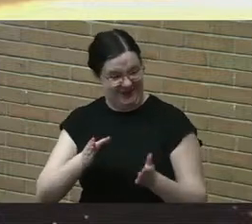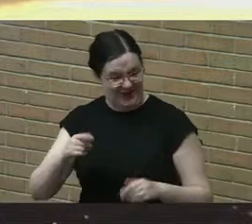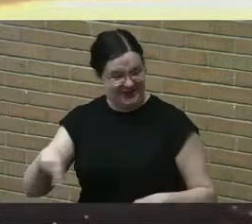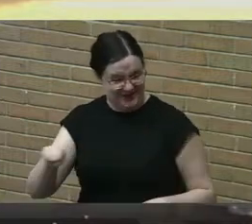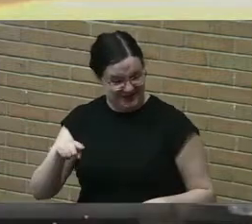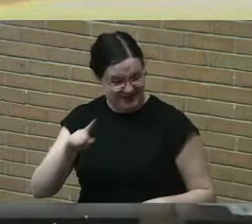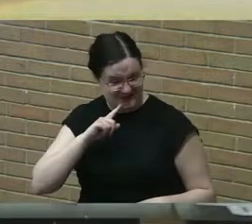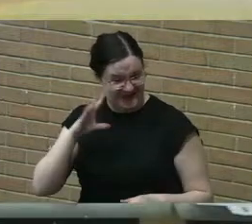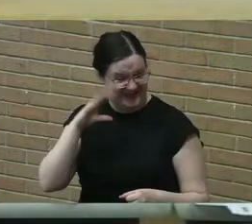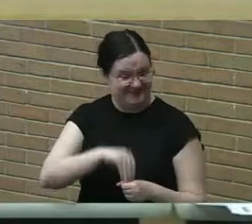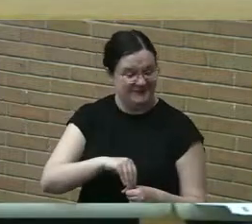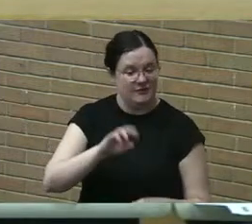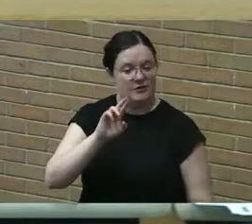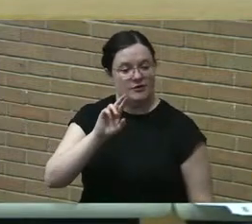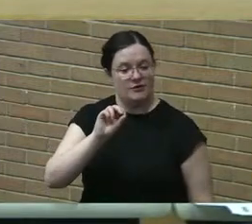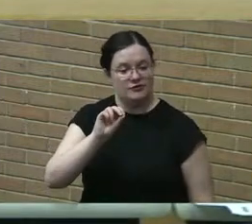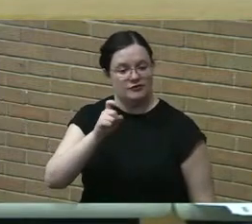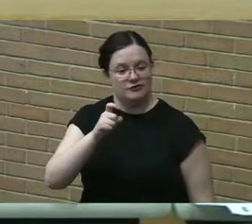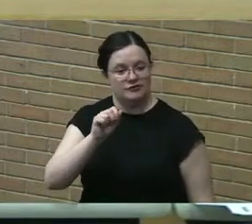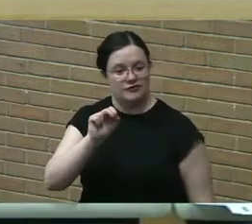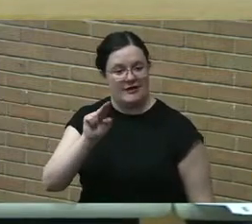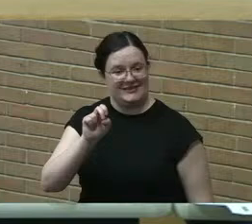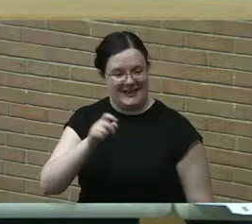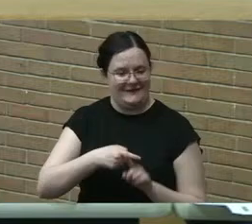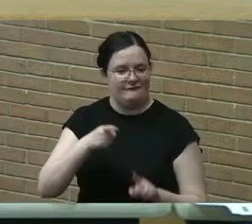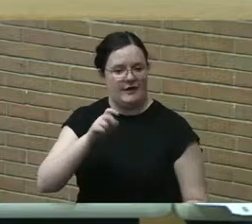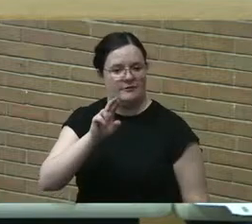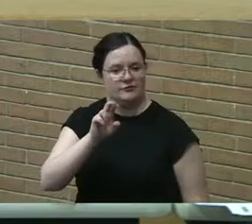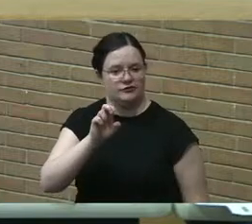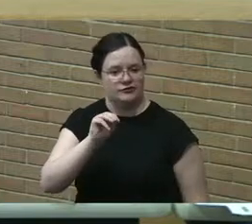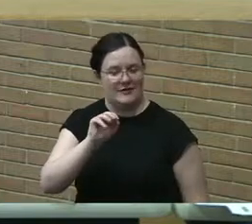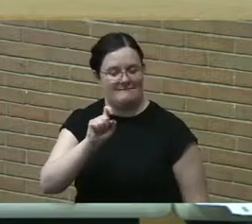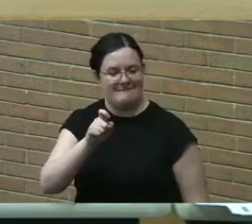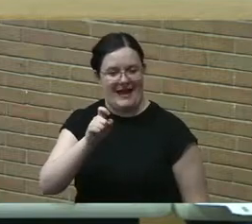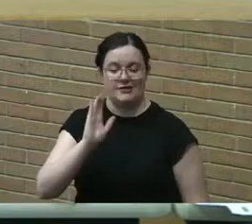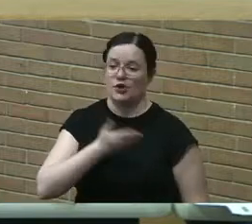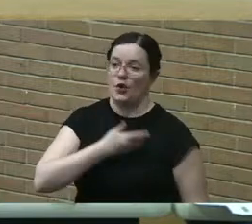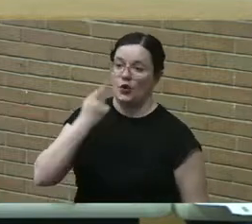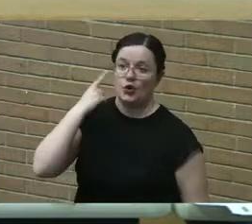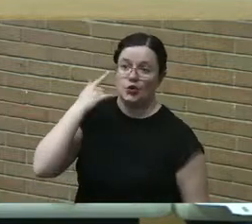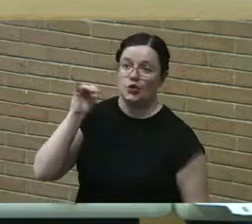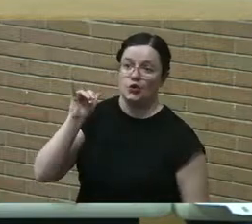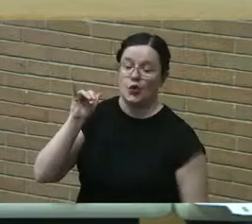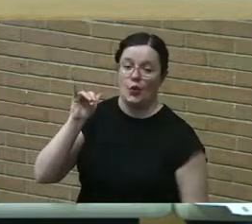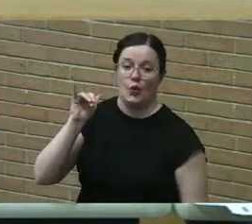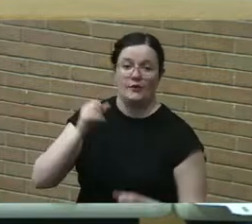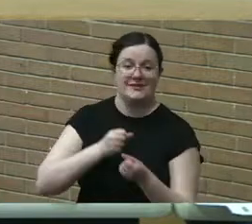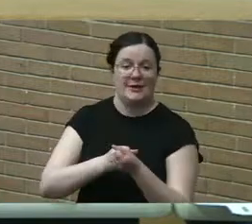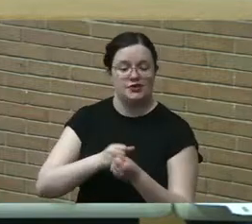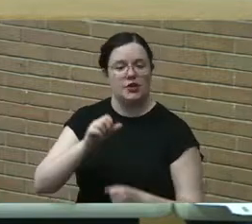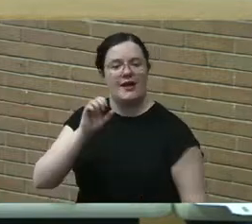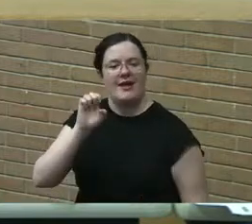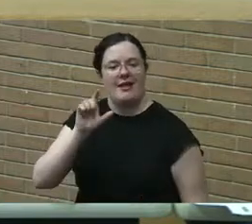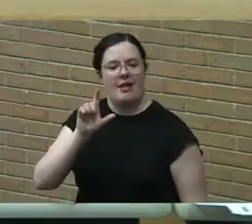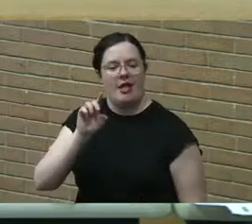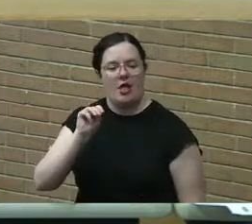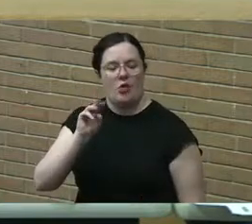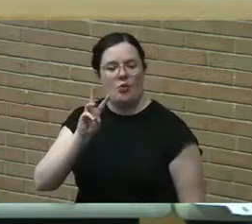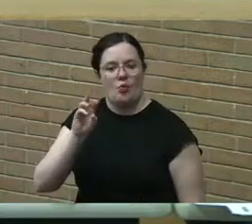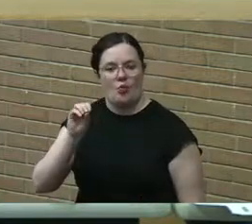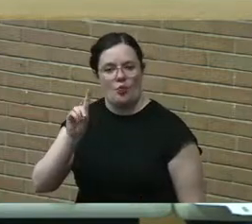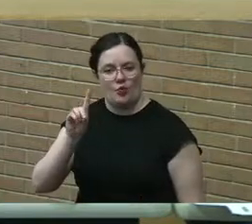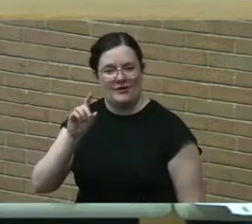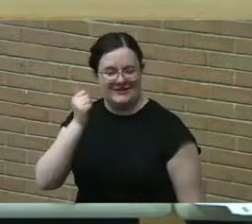Roxanne Stavropoulos of RE/MAX, our gold sponsor. Elmwood Dental, our silver sponsor. Brighton